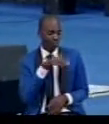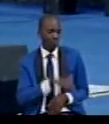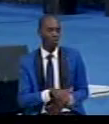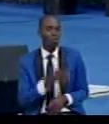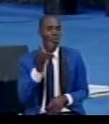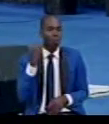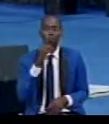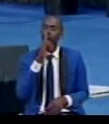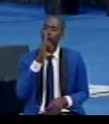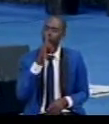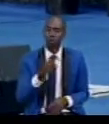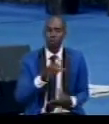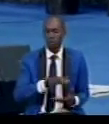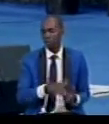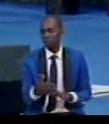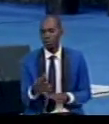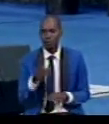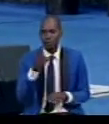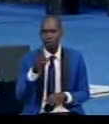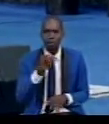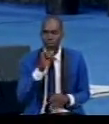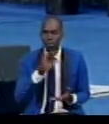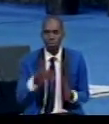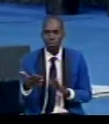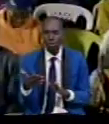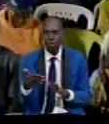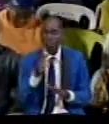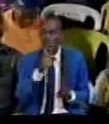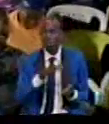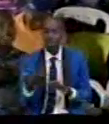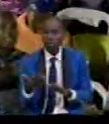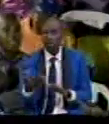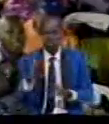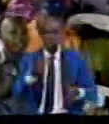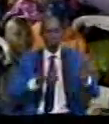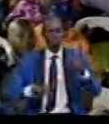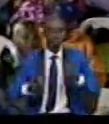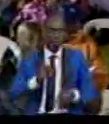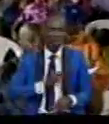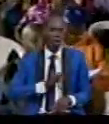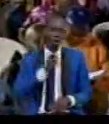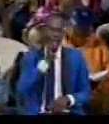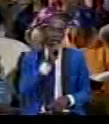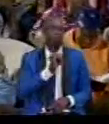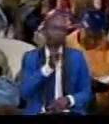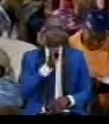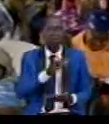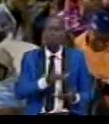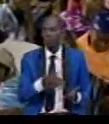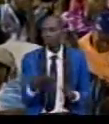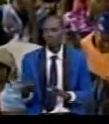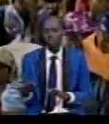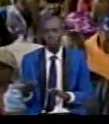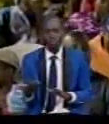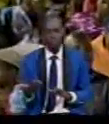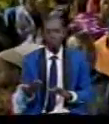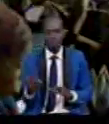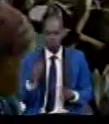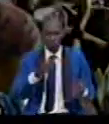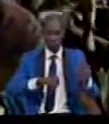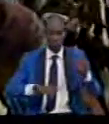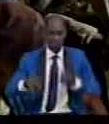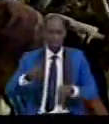you are not dead. Say, I am not dead. Say, I will not die premature